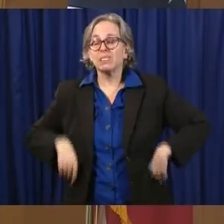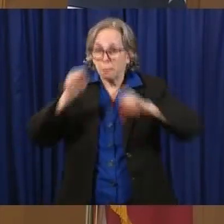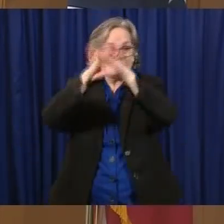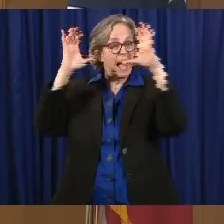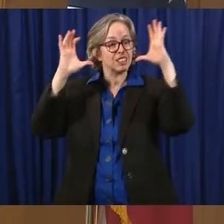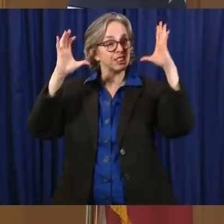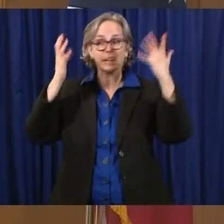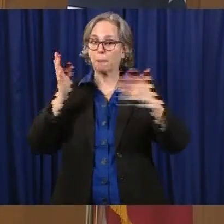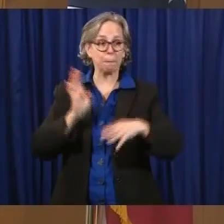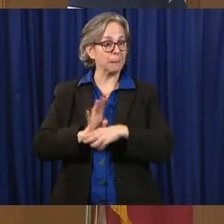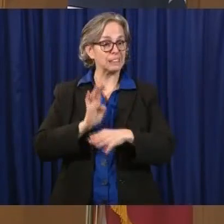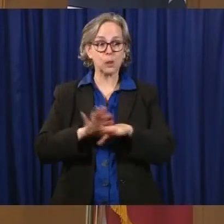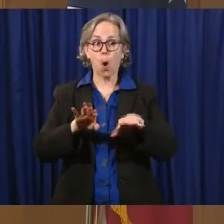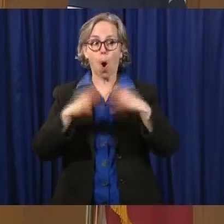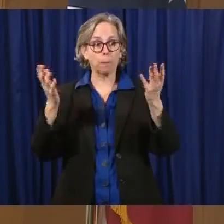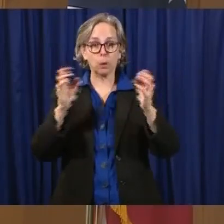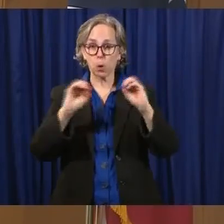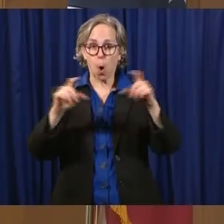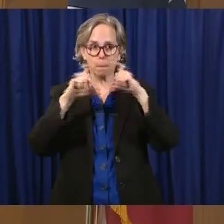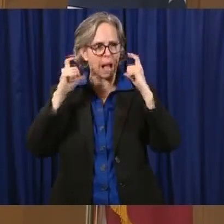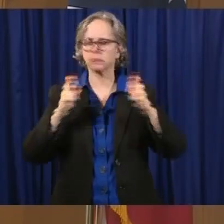all wearing one of these.